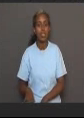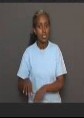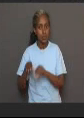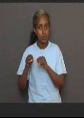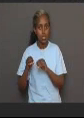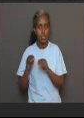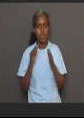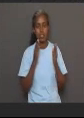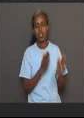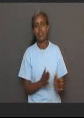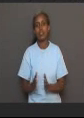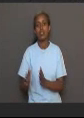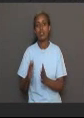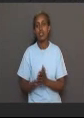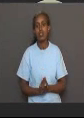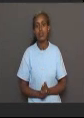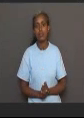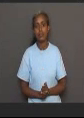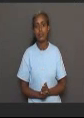Students, let's get ready.